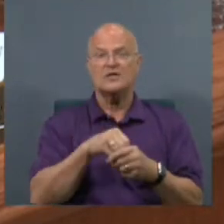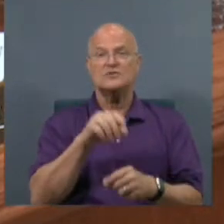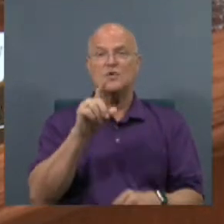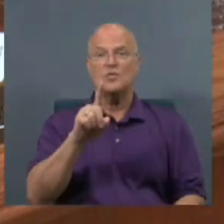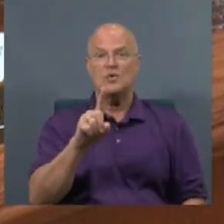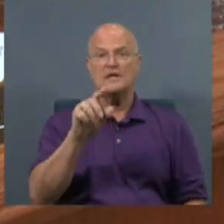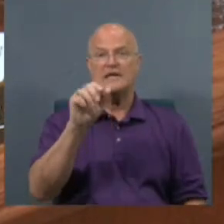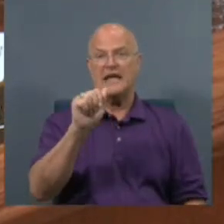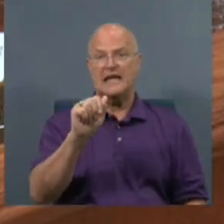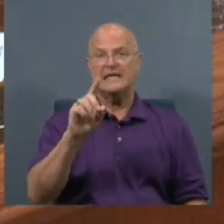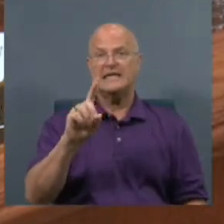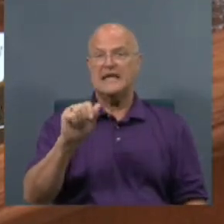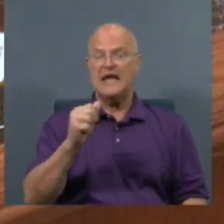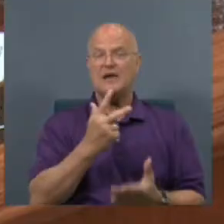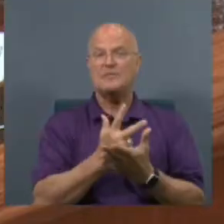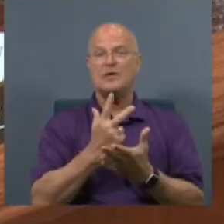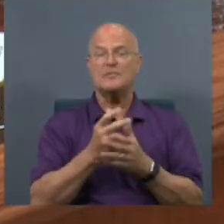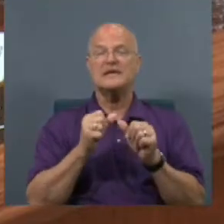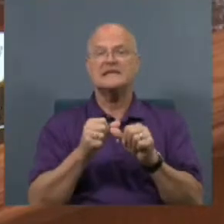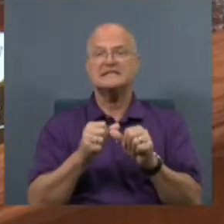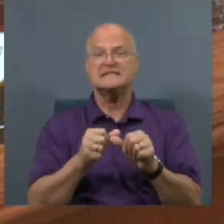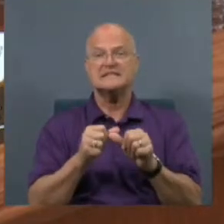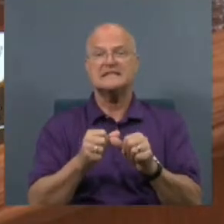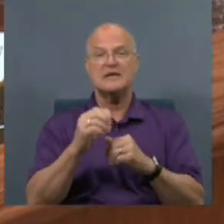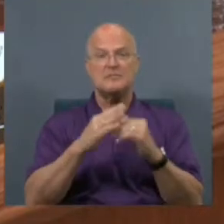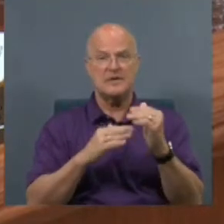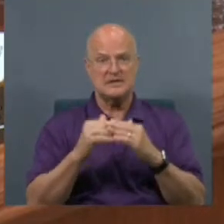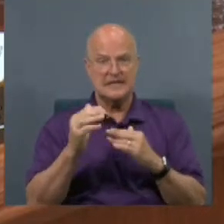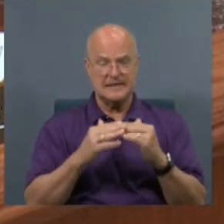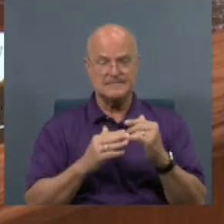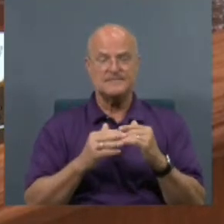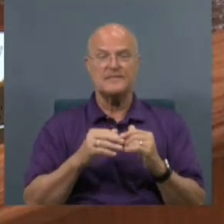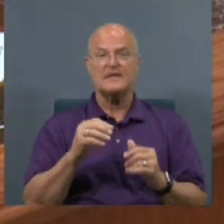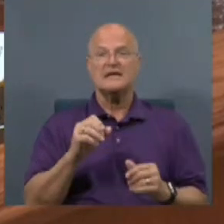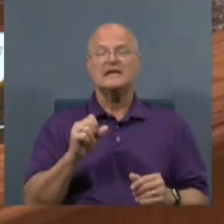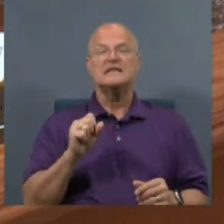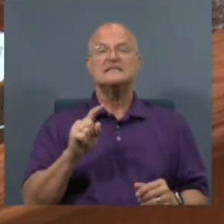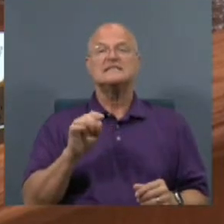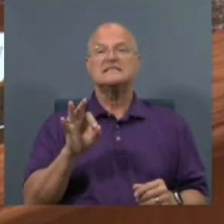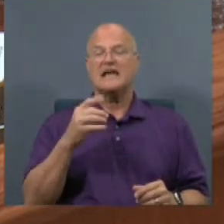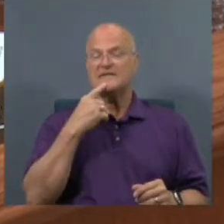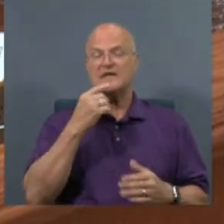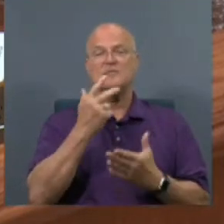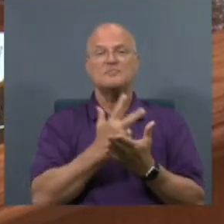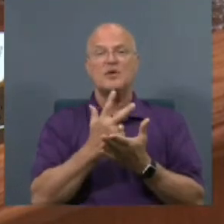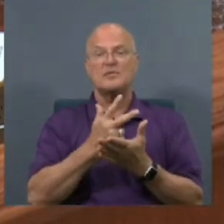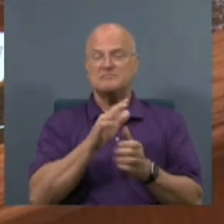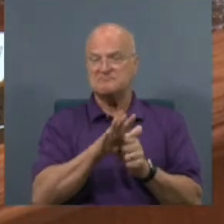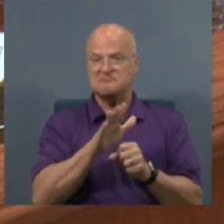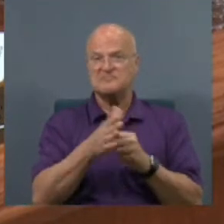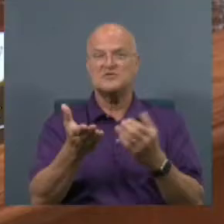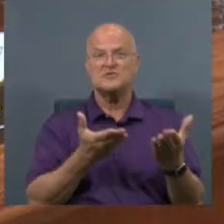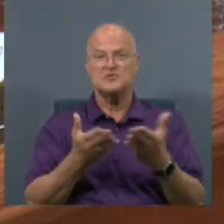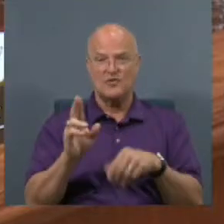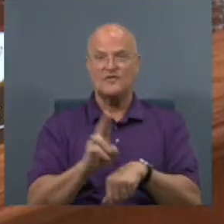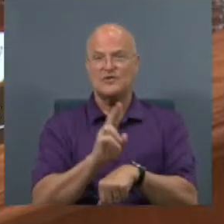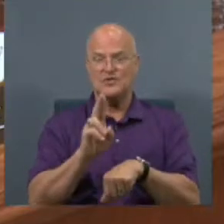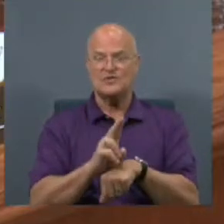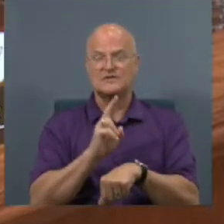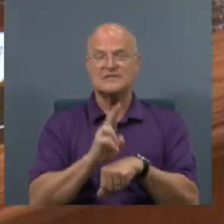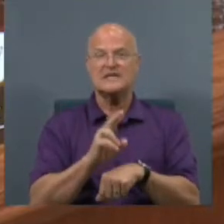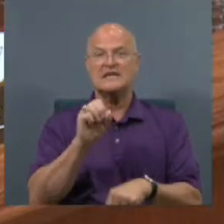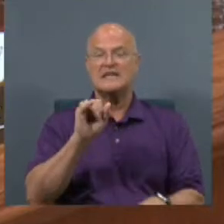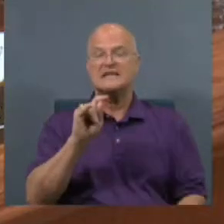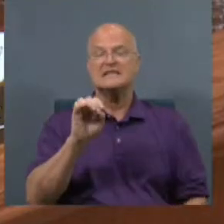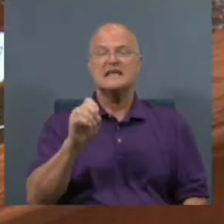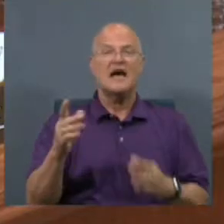1 ADA parking space to serve the existing building. Staff feels the proposed parking spaces are sufficient to serve the use. The